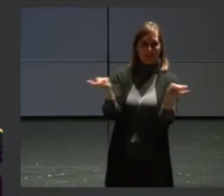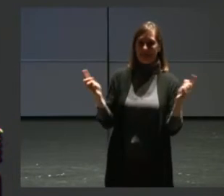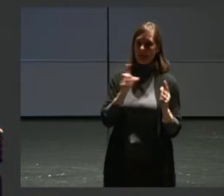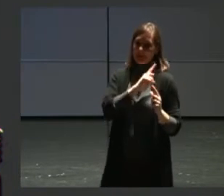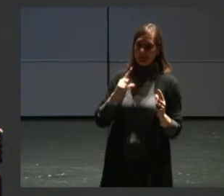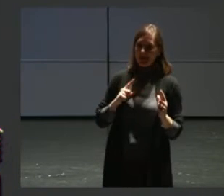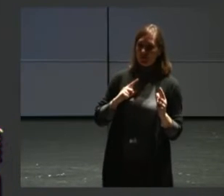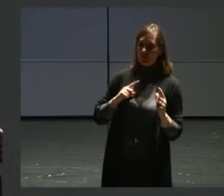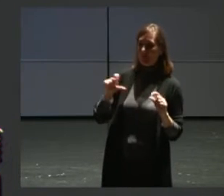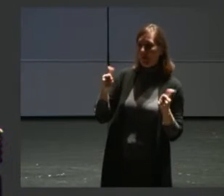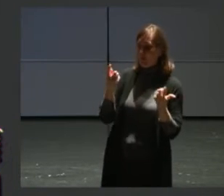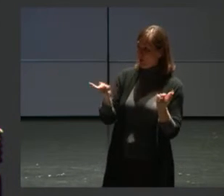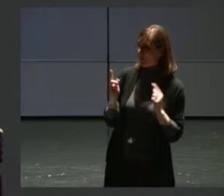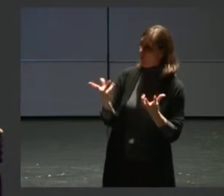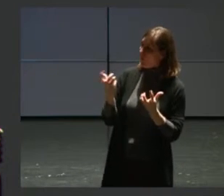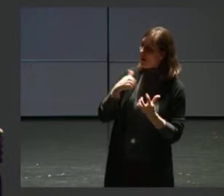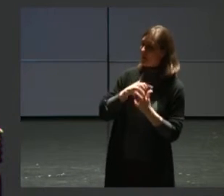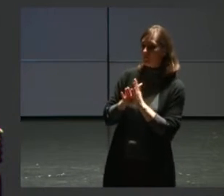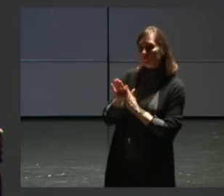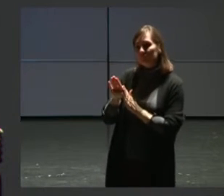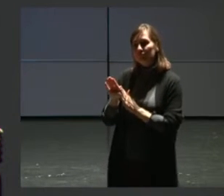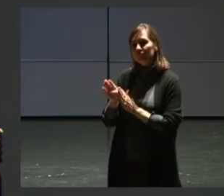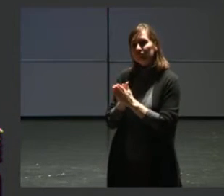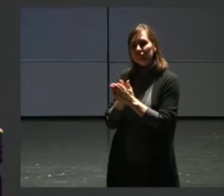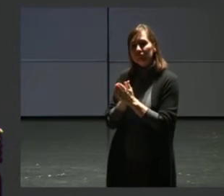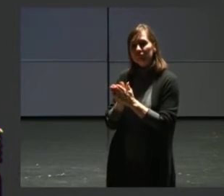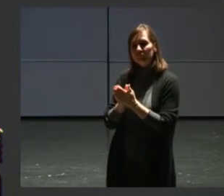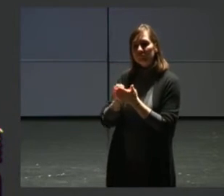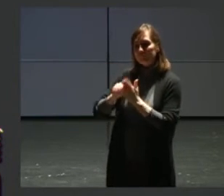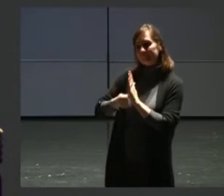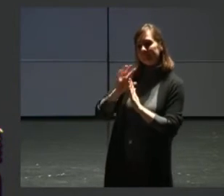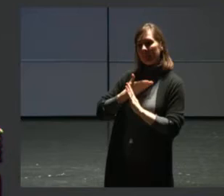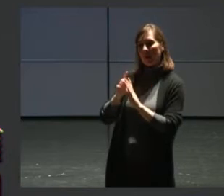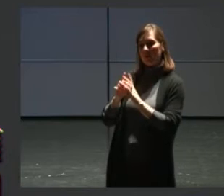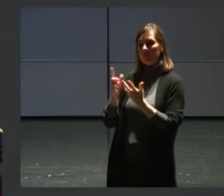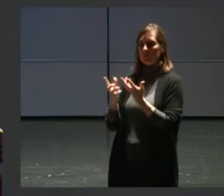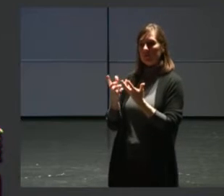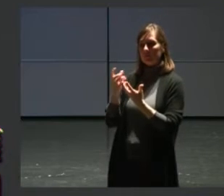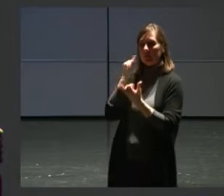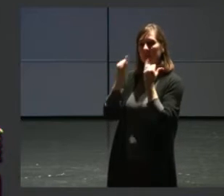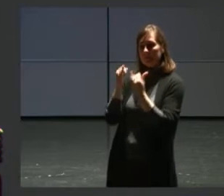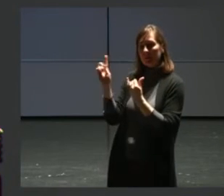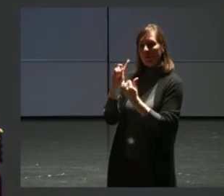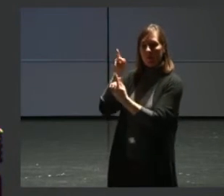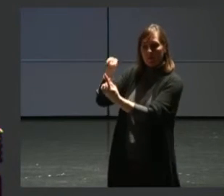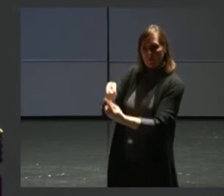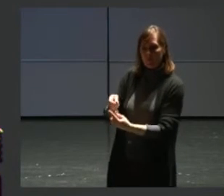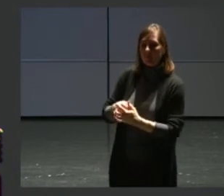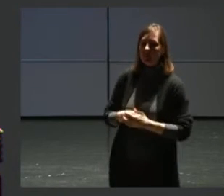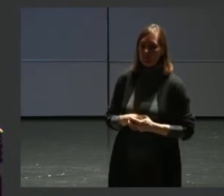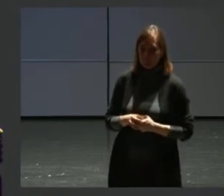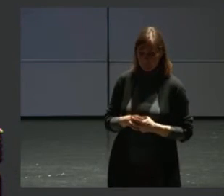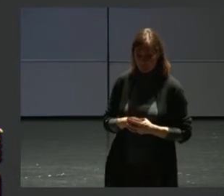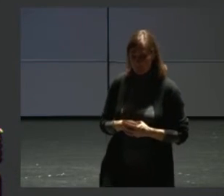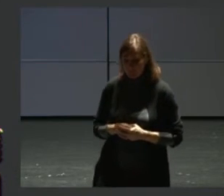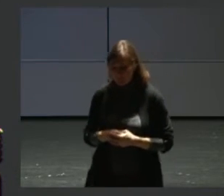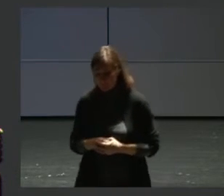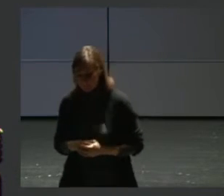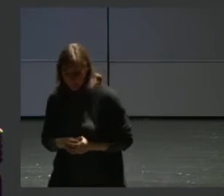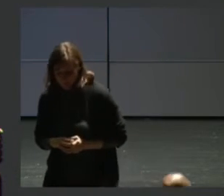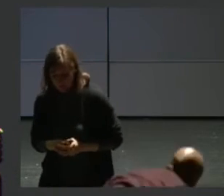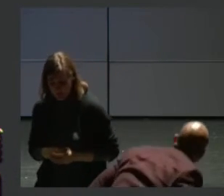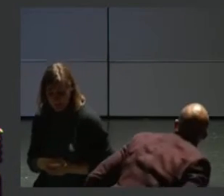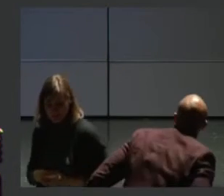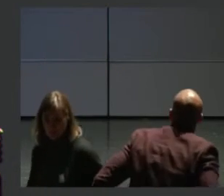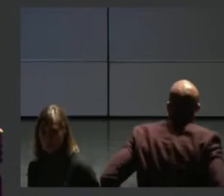a focused manner that helps differentiate where we are. As we then look ahead at what I